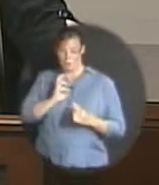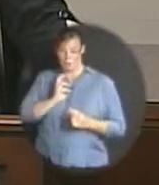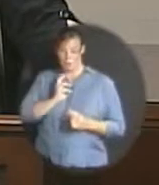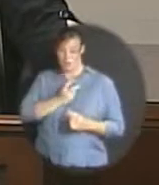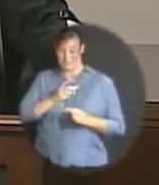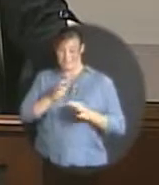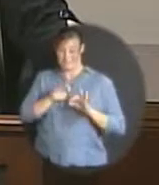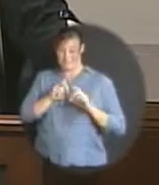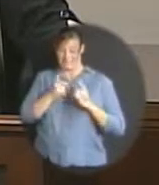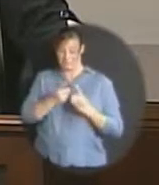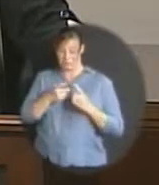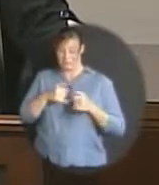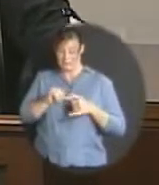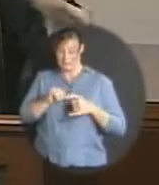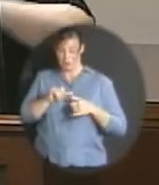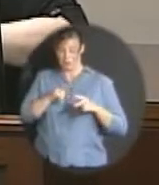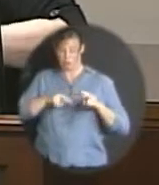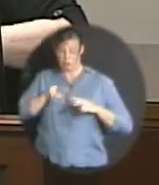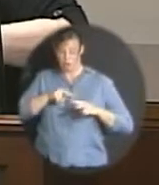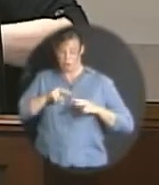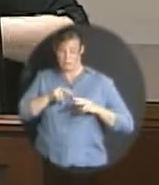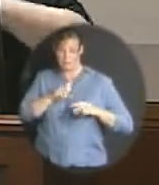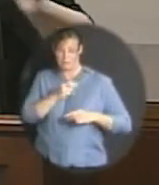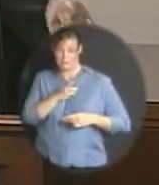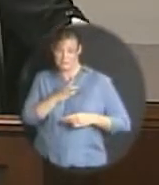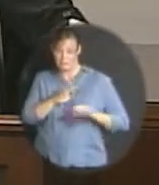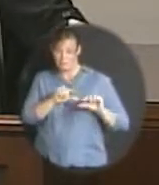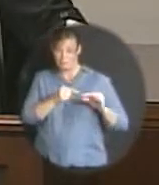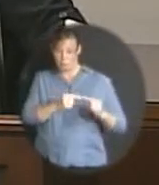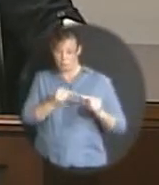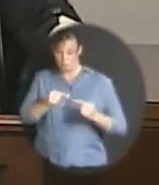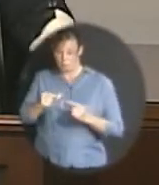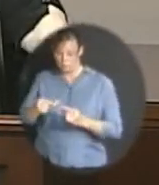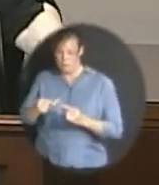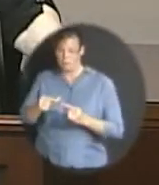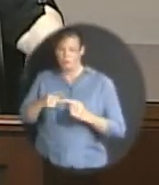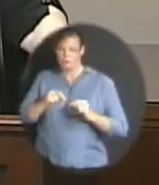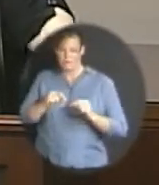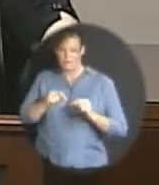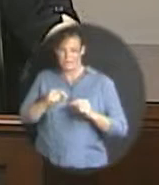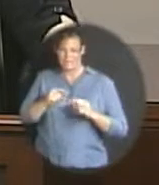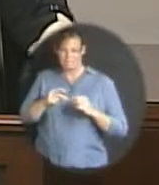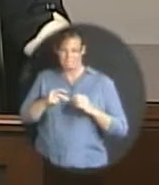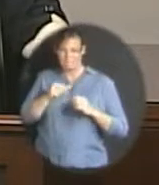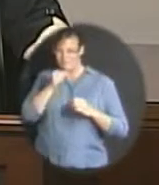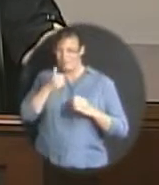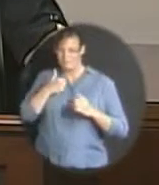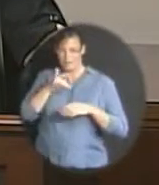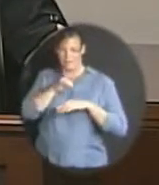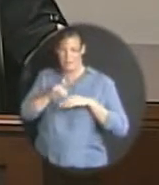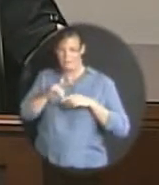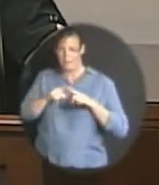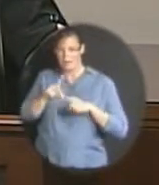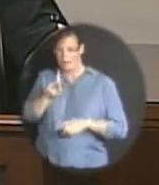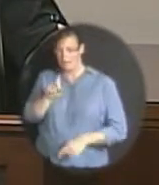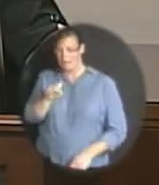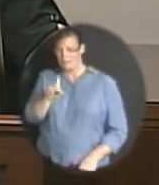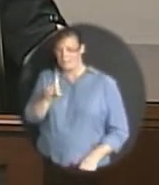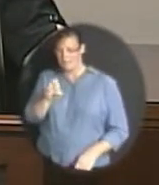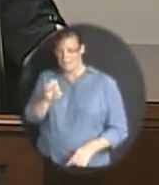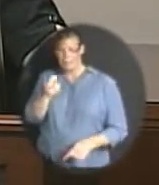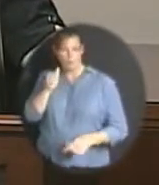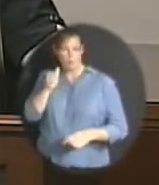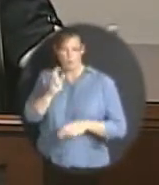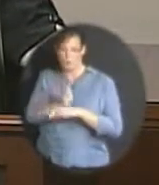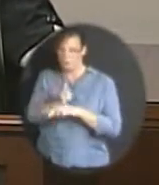district will still look at subgroups to try to keep that gap narrowed, but it won't be something that KSDE will use in terms